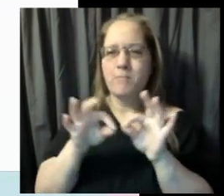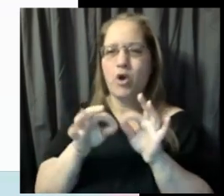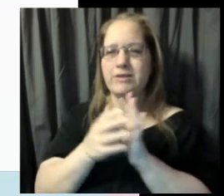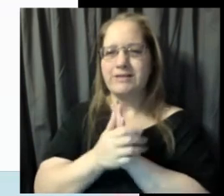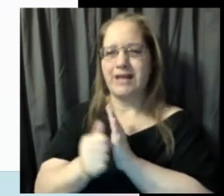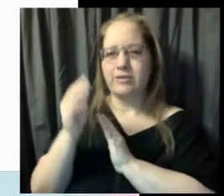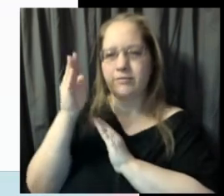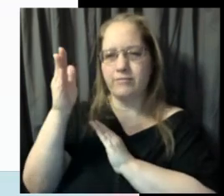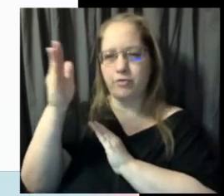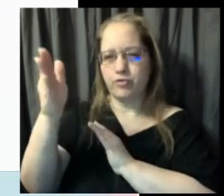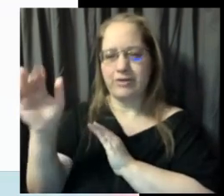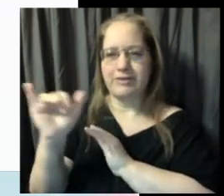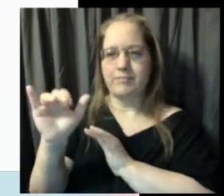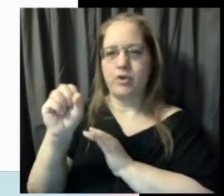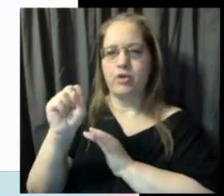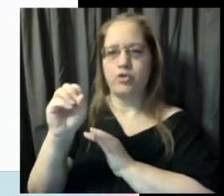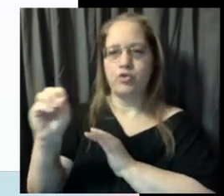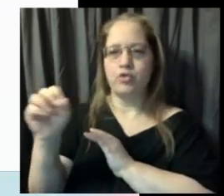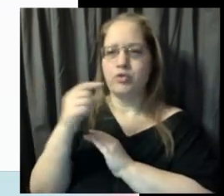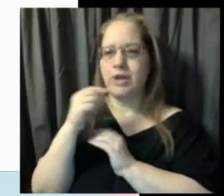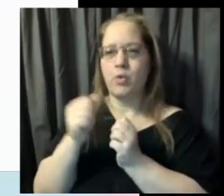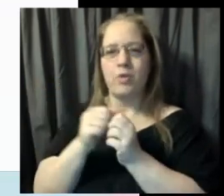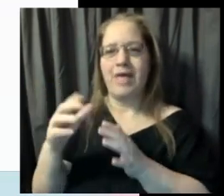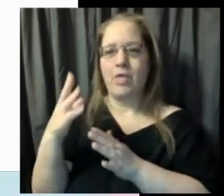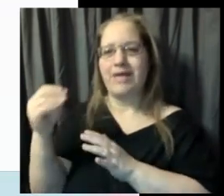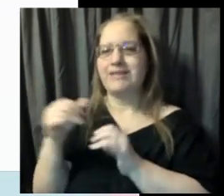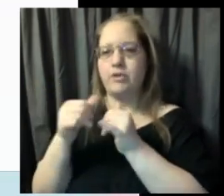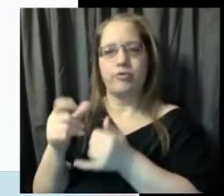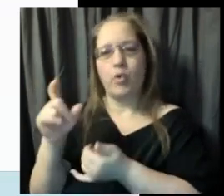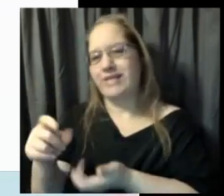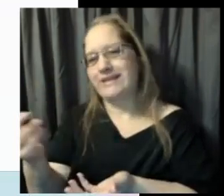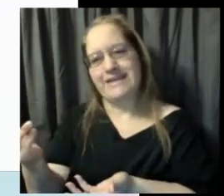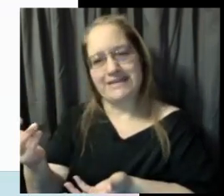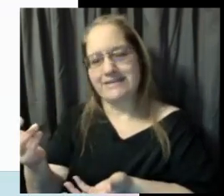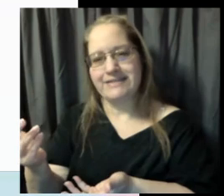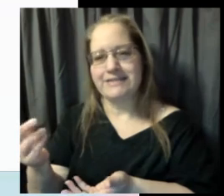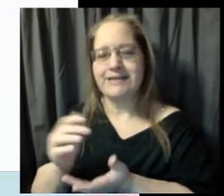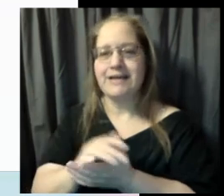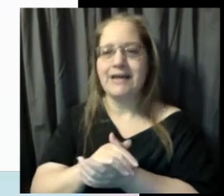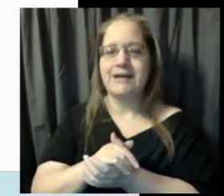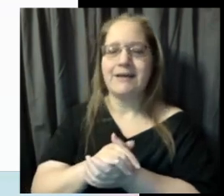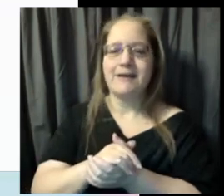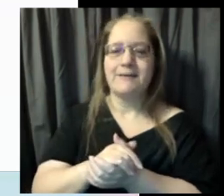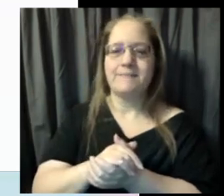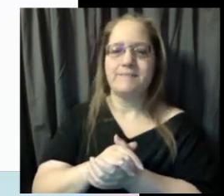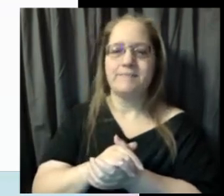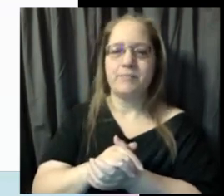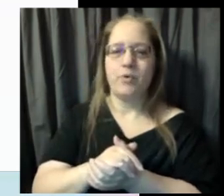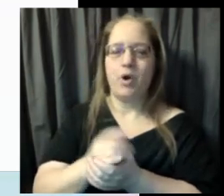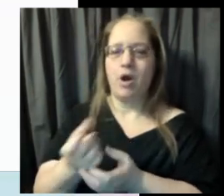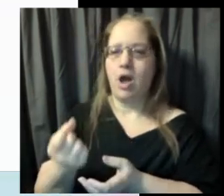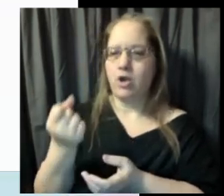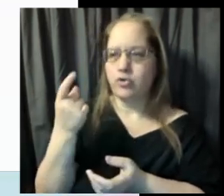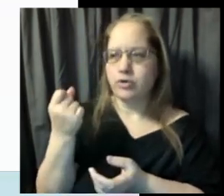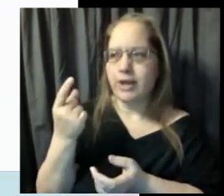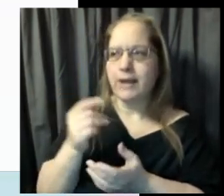of these skills long term. I think similar to what Sue's saying, without that external reward right now, right? For that, or the kind of having that